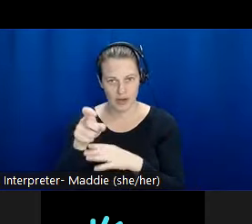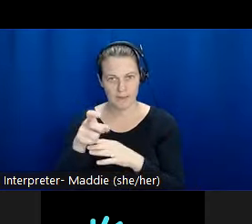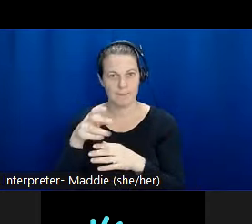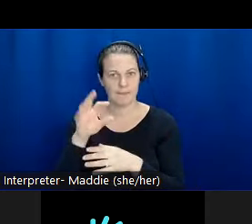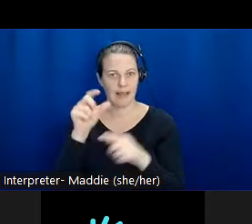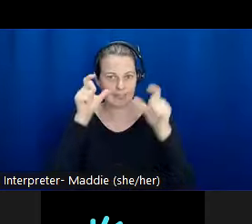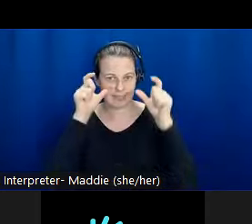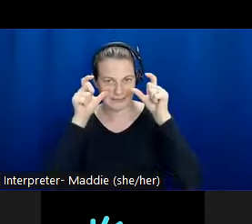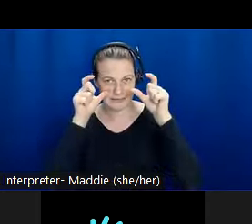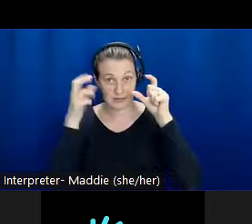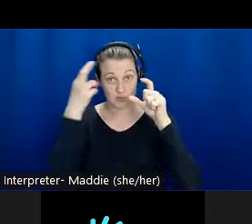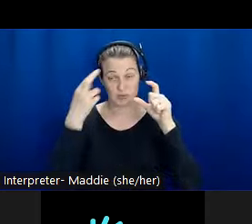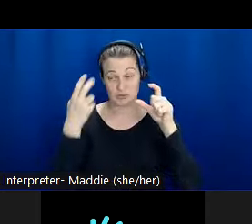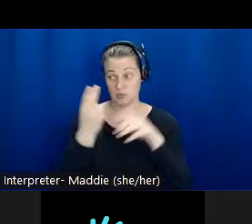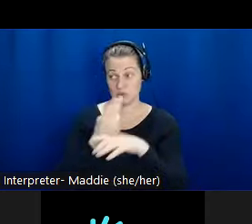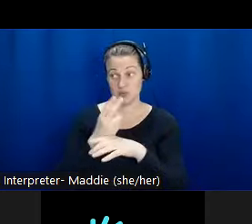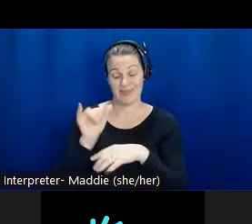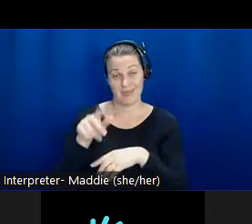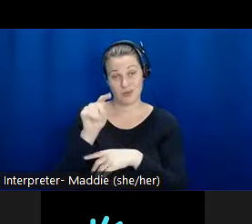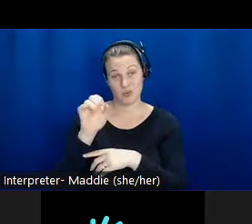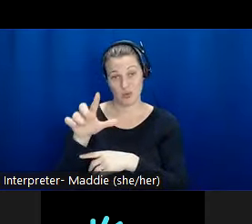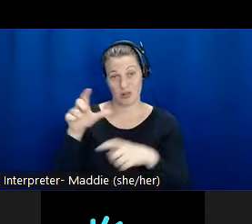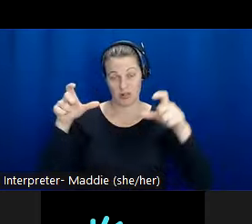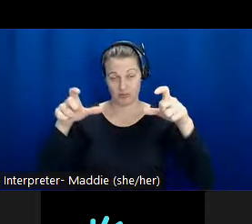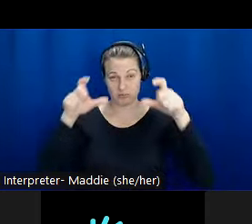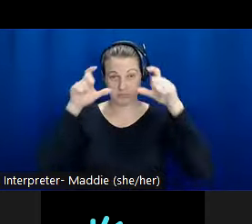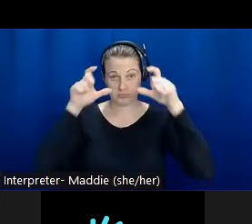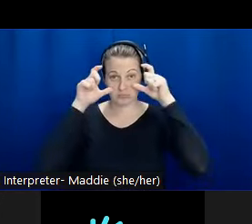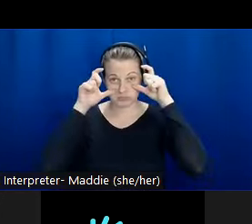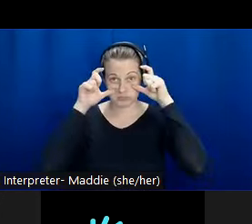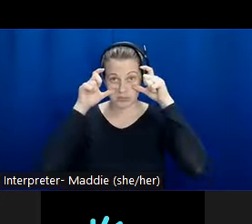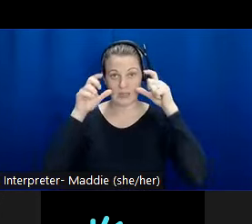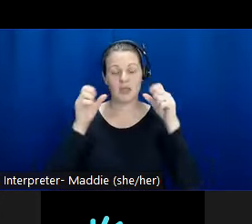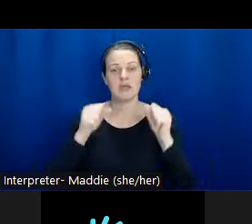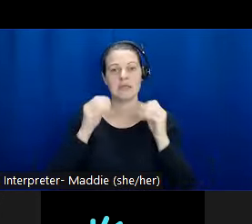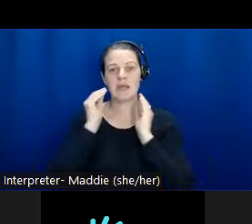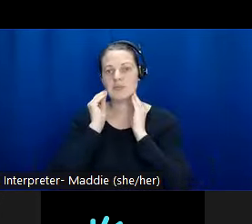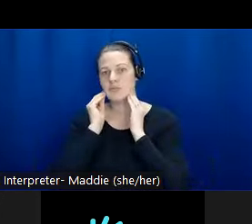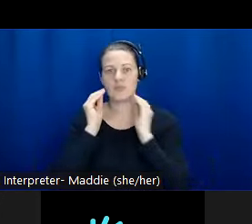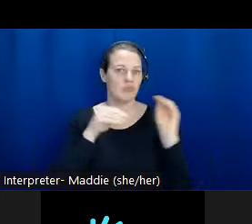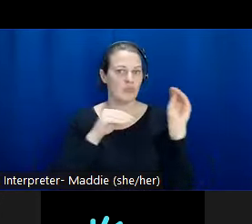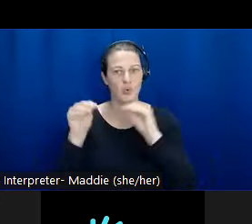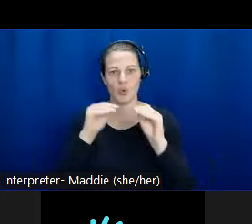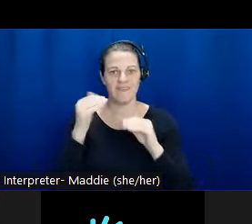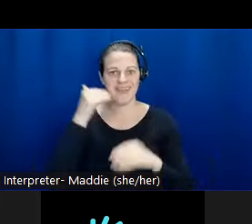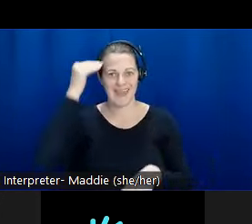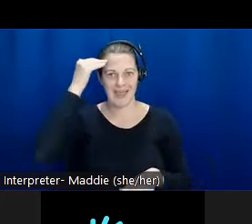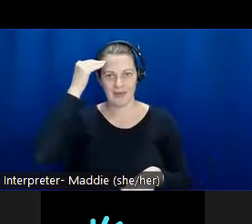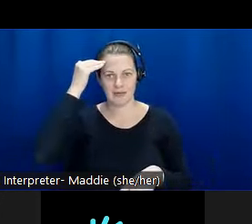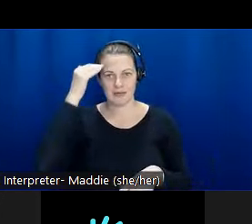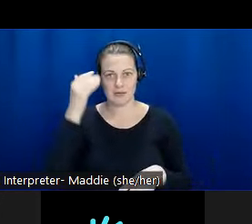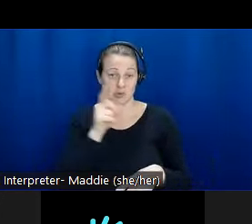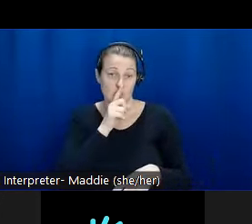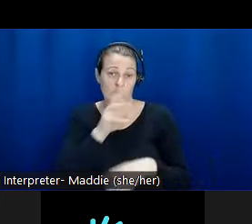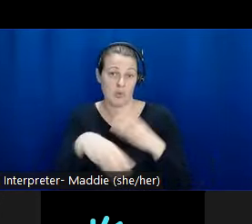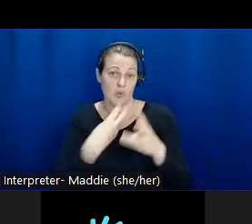is because it allows for the patient to freely move their head. And so in the real world, you may have, let's say,